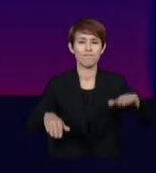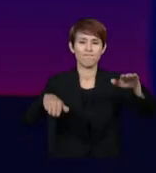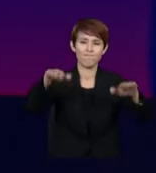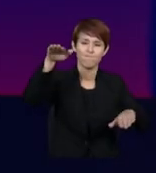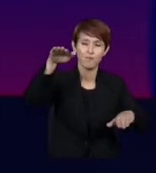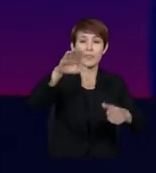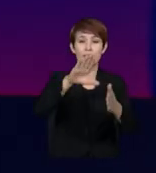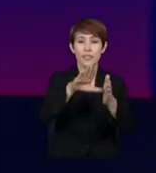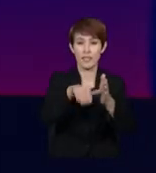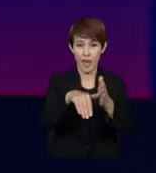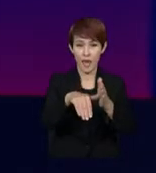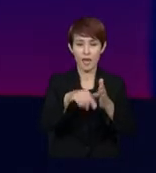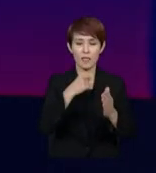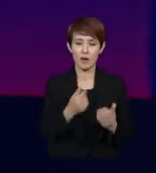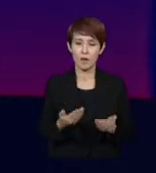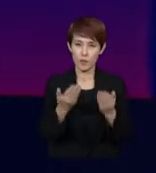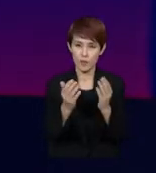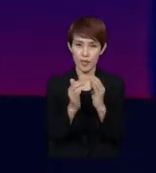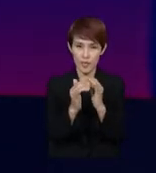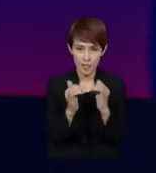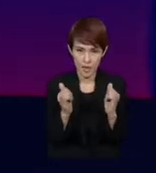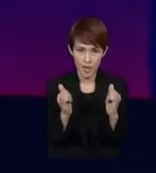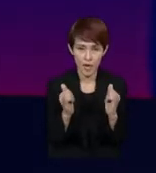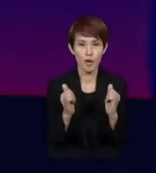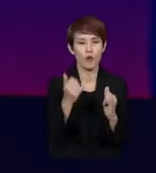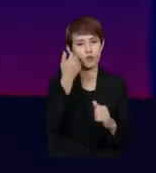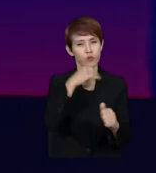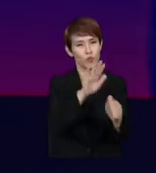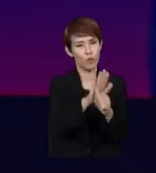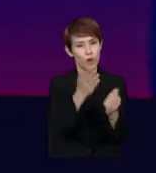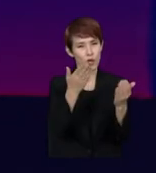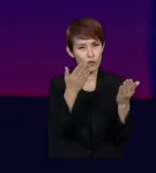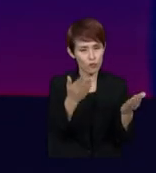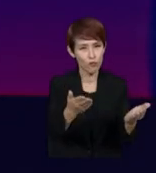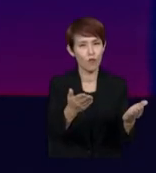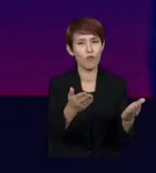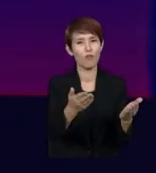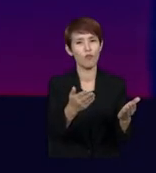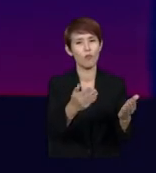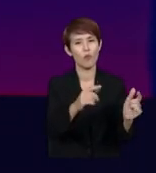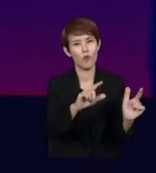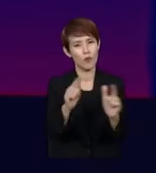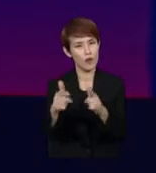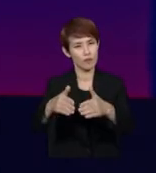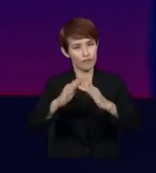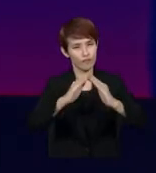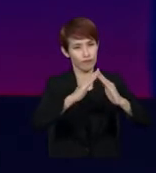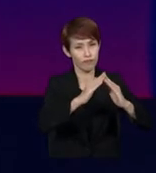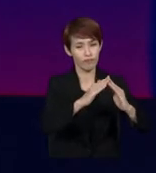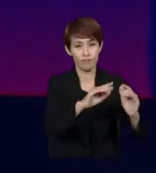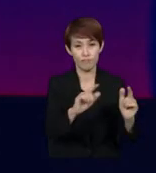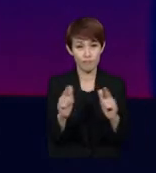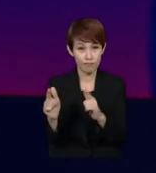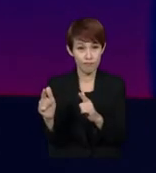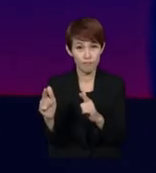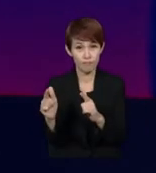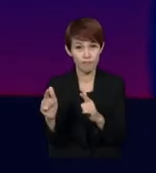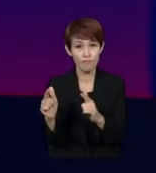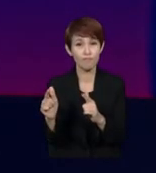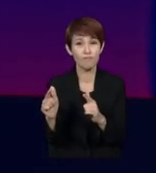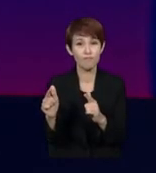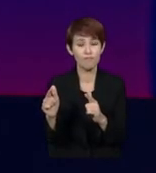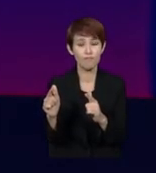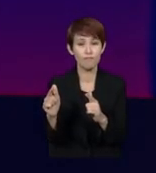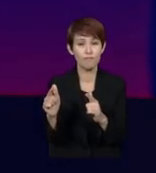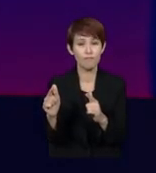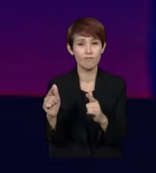work, you know, help an NGO, found an NGO, which is great anyway because you can add it on your CV and it's going to get you into college. All that is important. I don't mean to